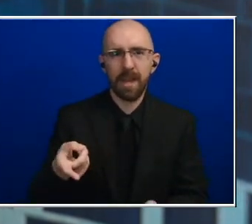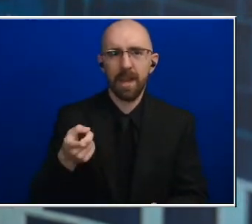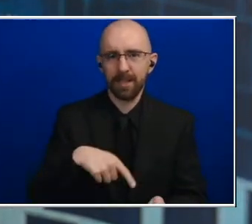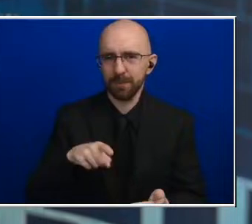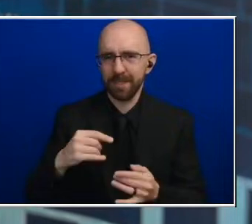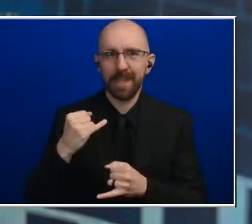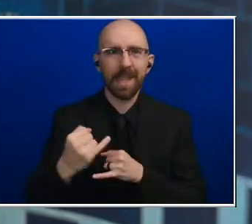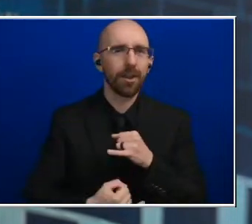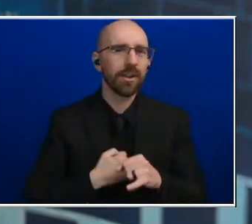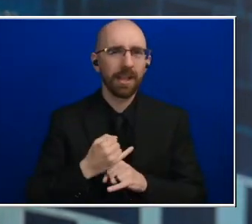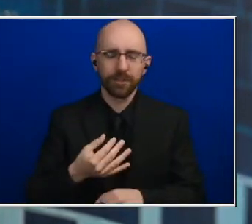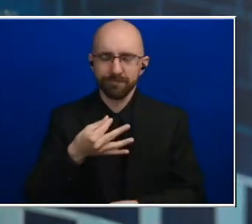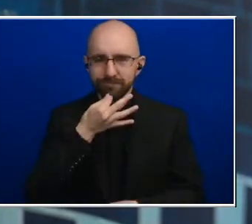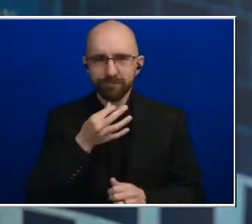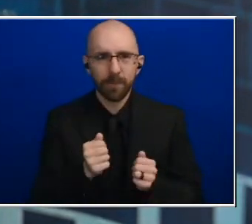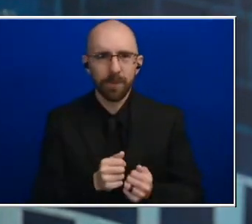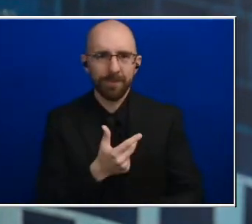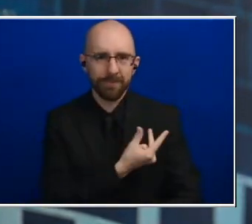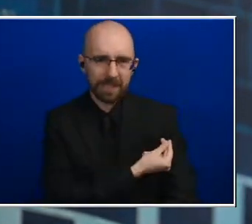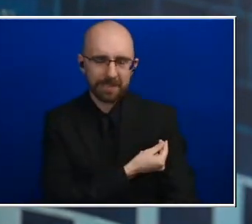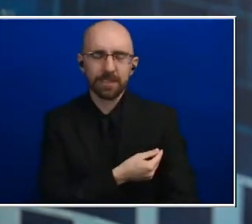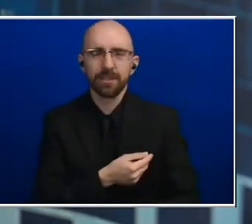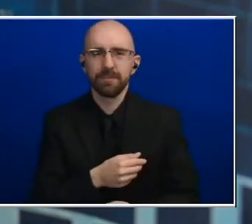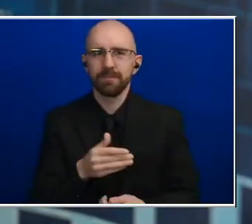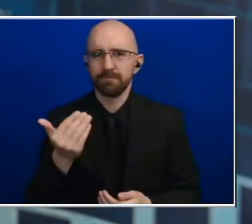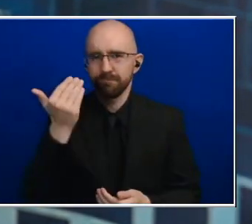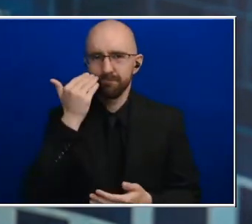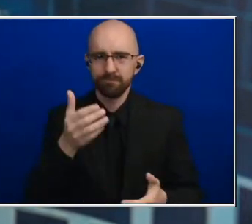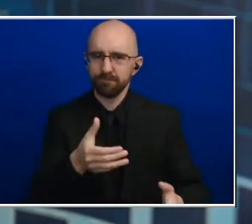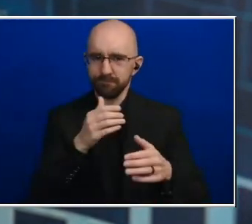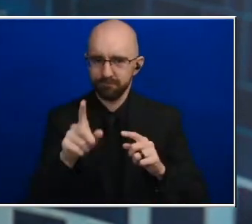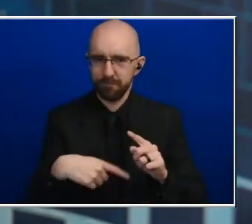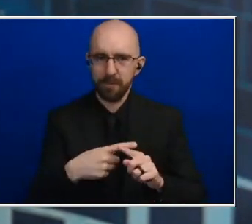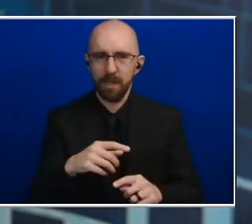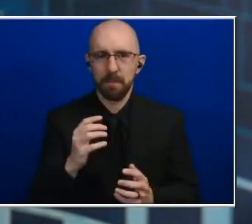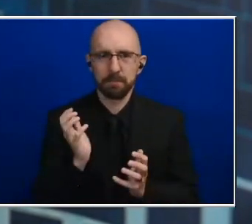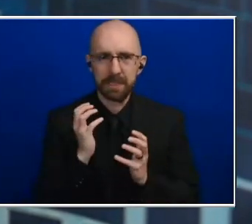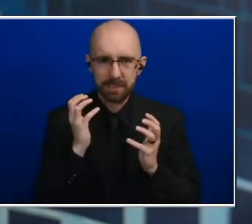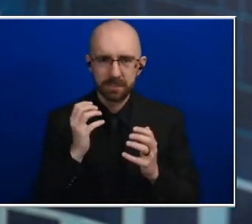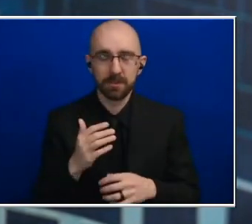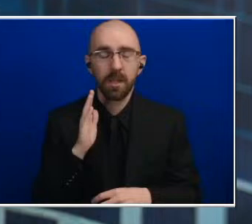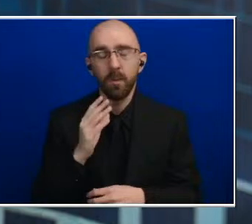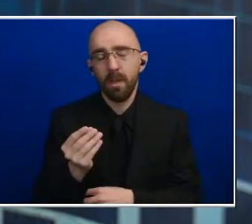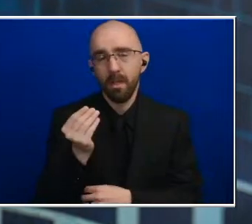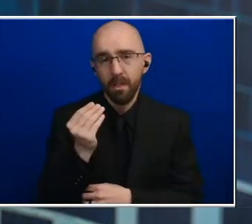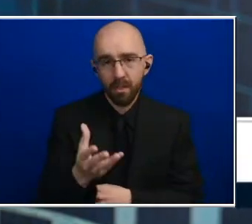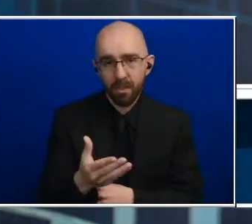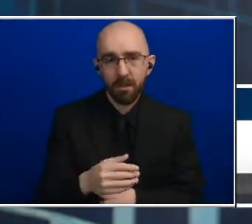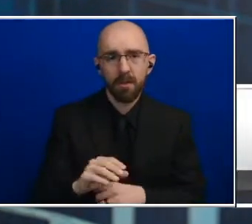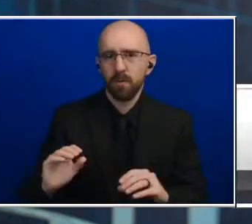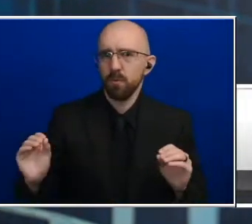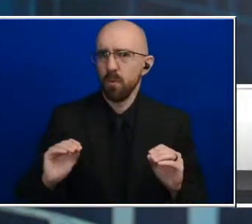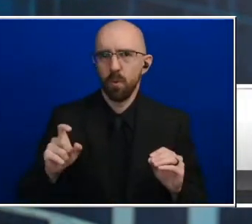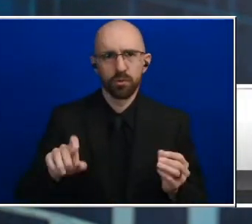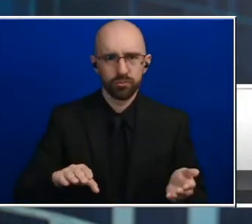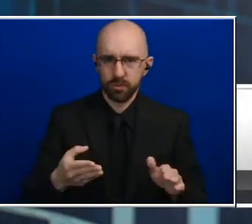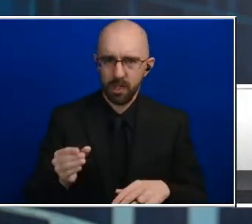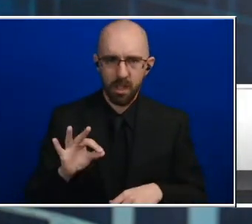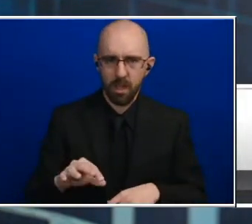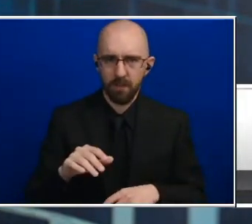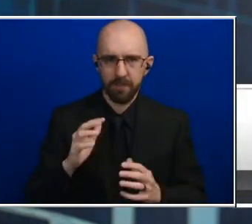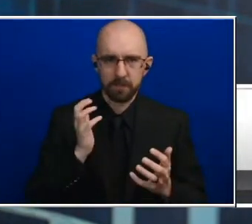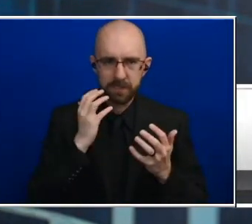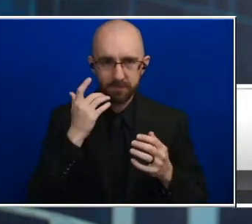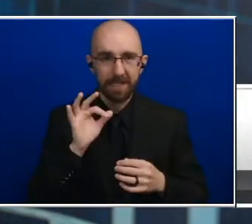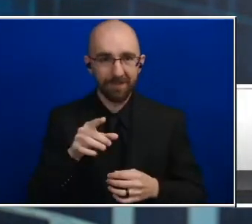in vaccination and knows a great deal about measles. I will tell you that no one should ever die of measles, because if you're vaccinated, that's